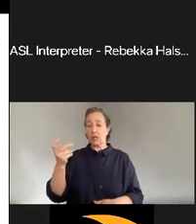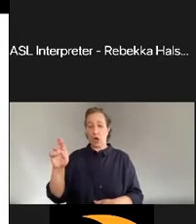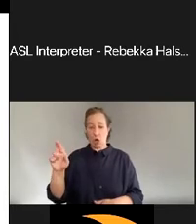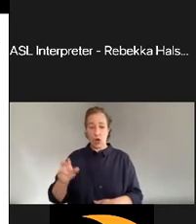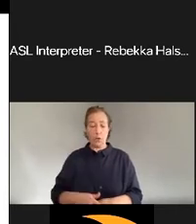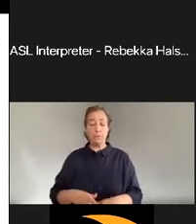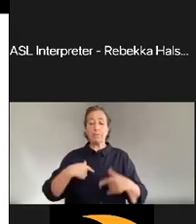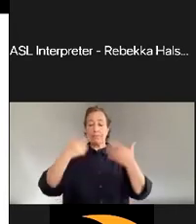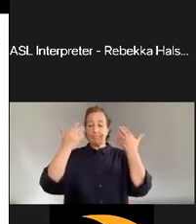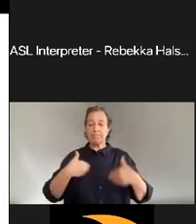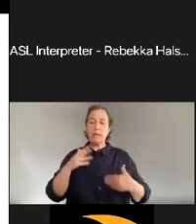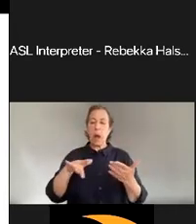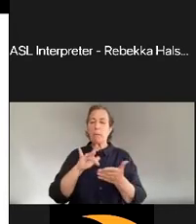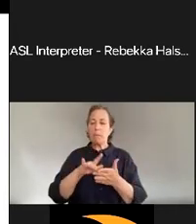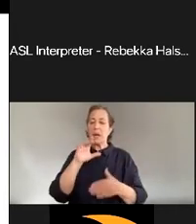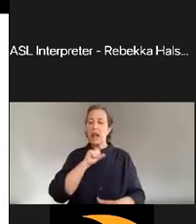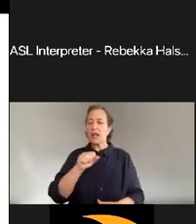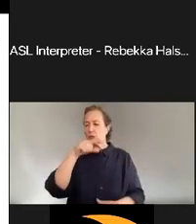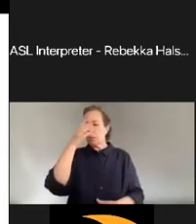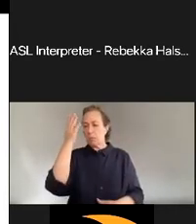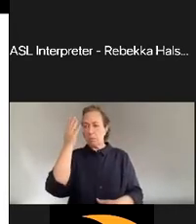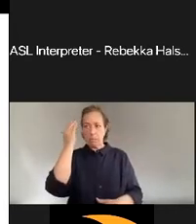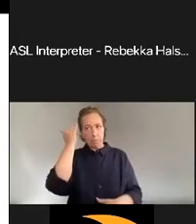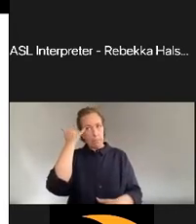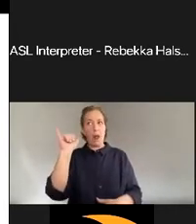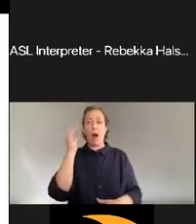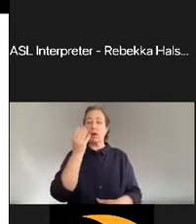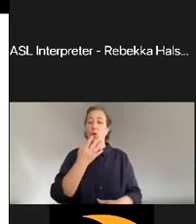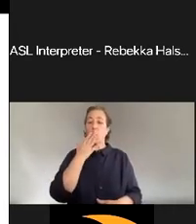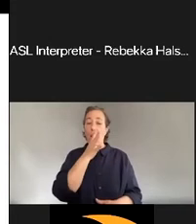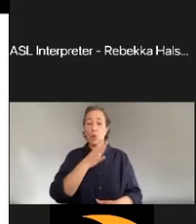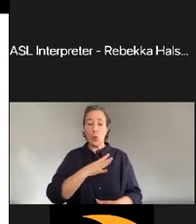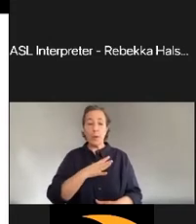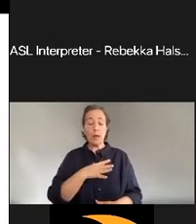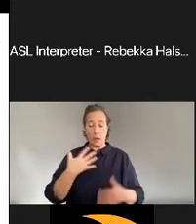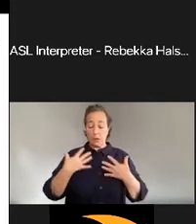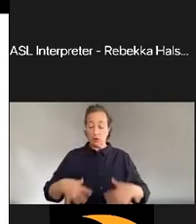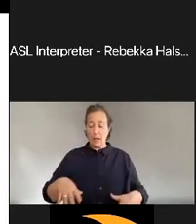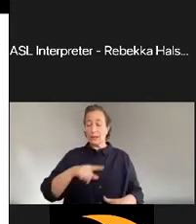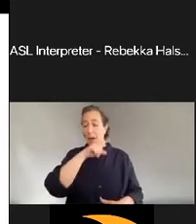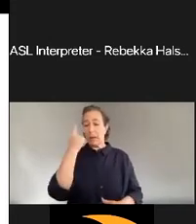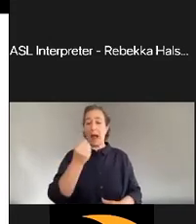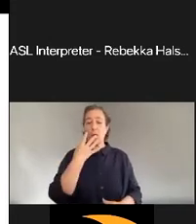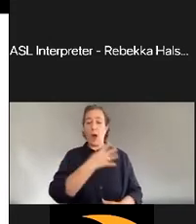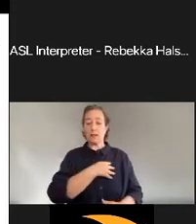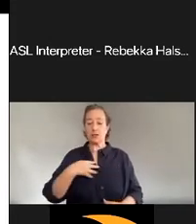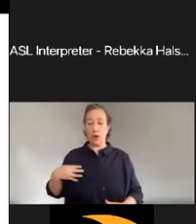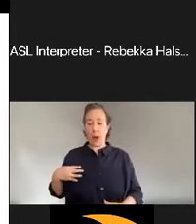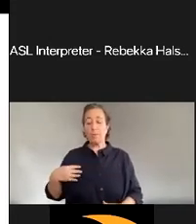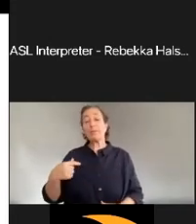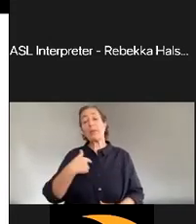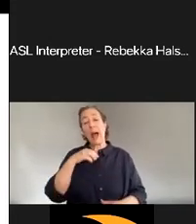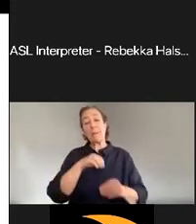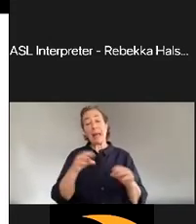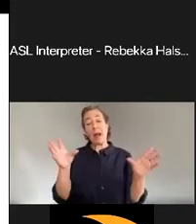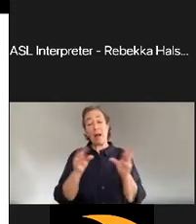I am a middle-aged blonde white woman wearing a black and white striped dress. And as a disclaimer, I'm in a conference room where